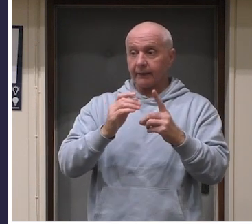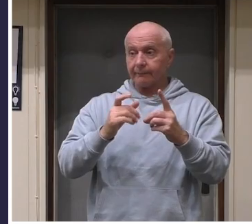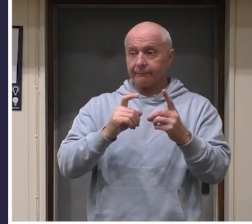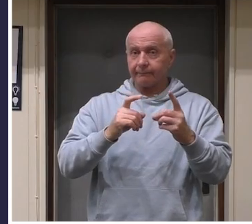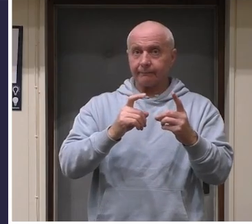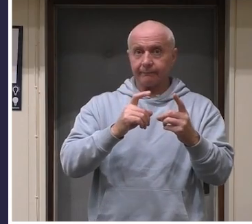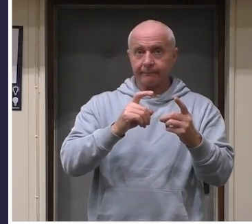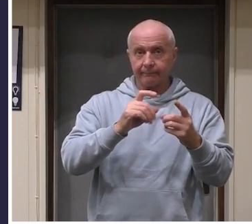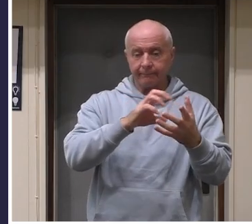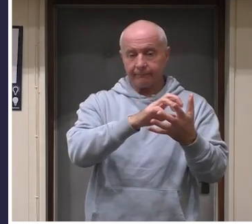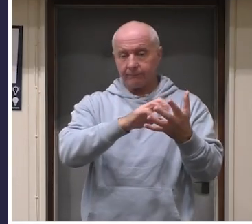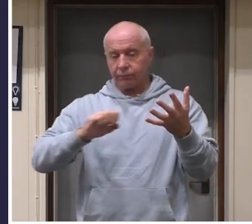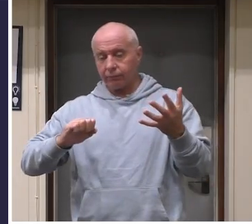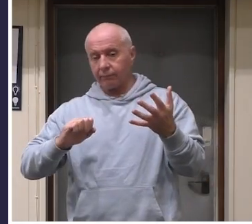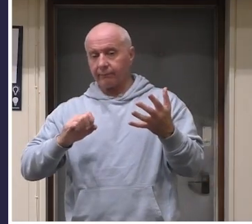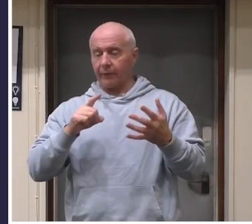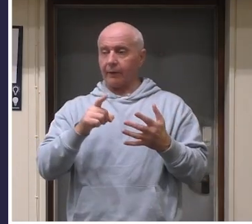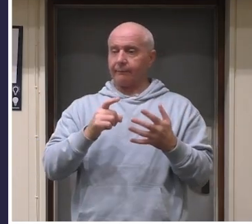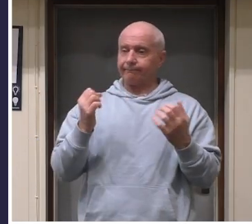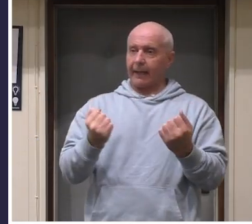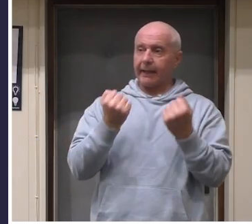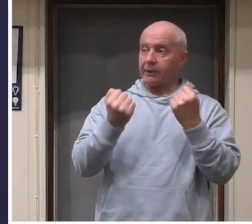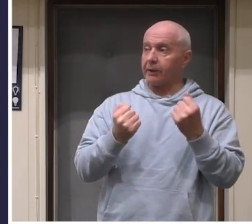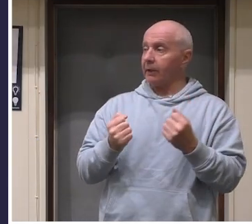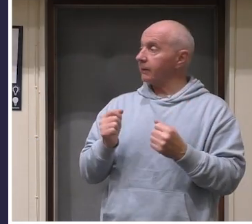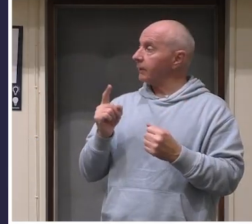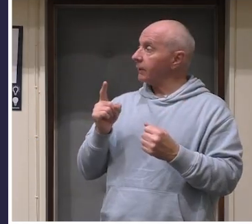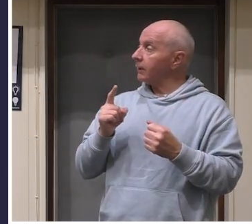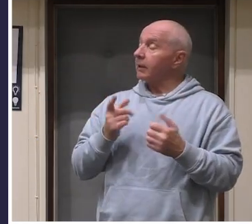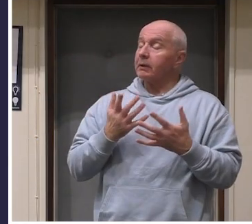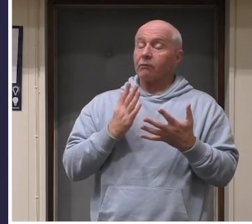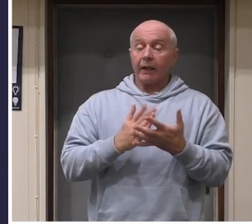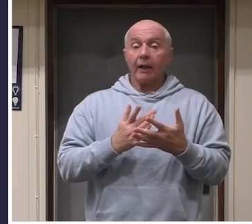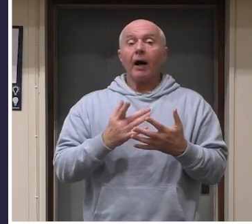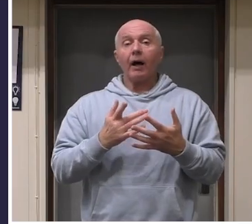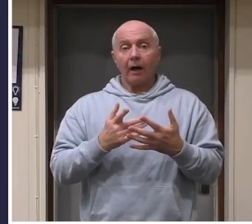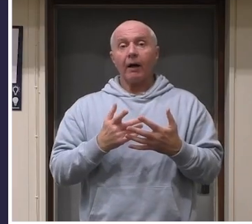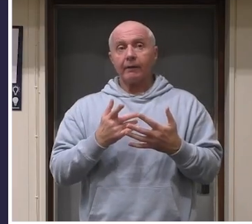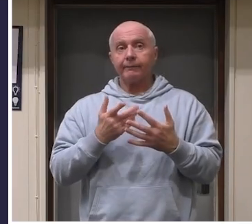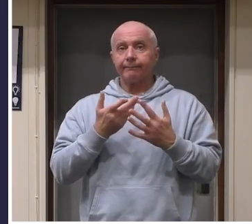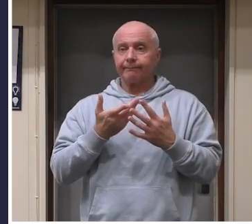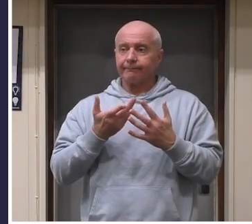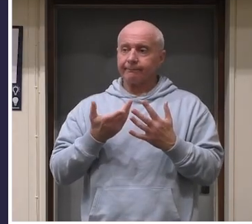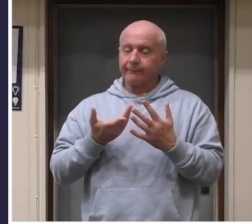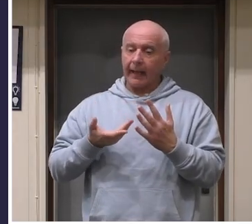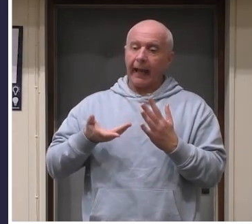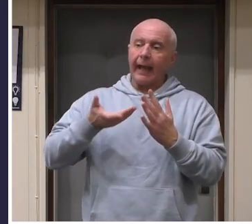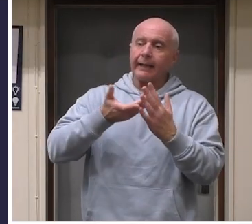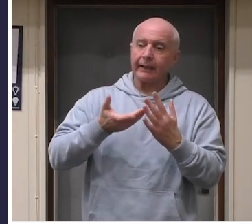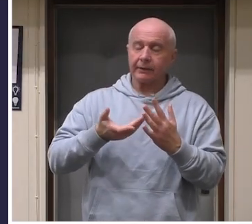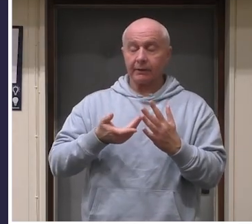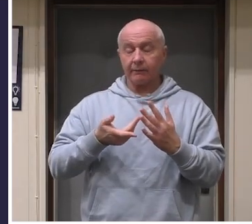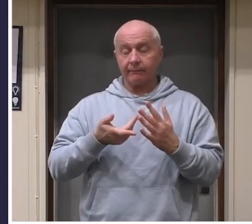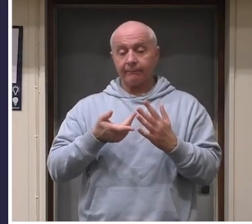it's very complicated, but the whole idea is that you enhance the processes that cool the motion of the particle, and you measure